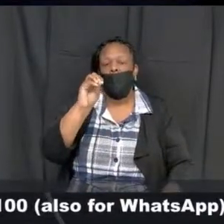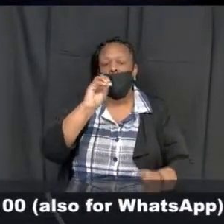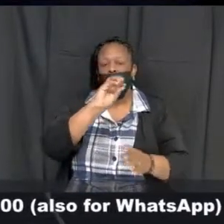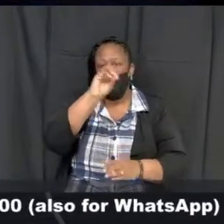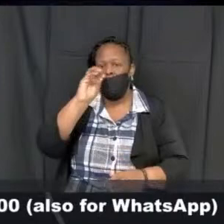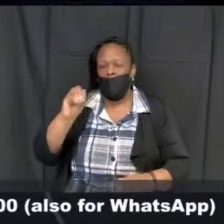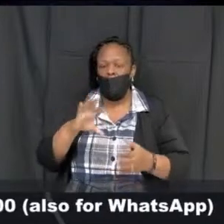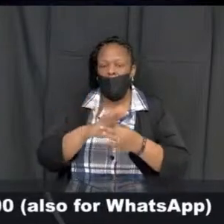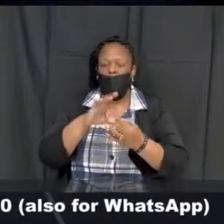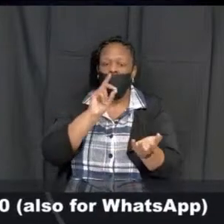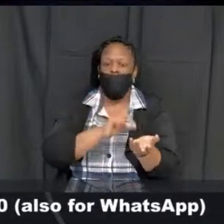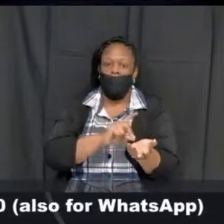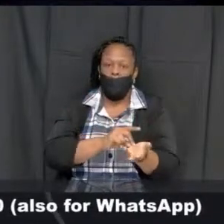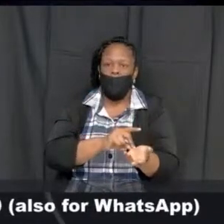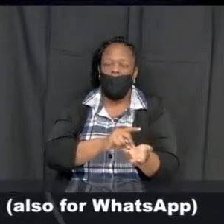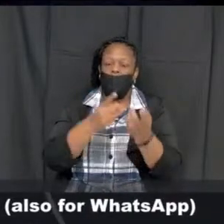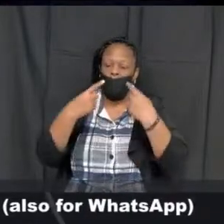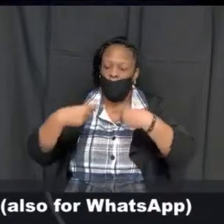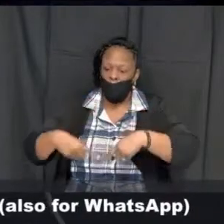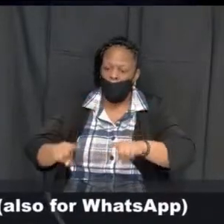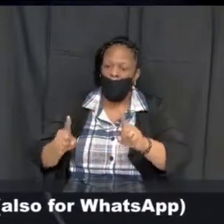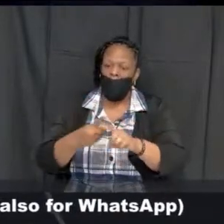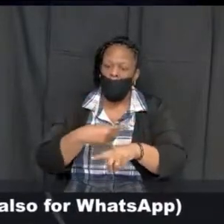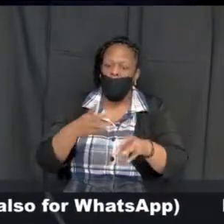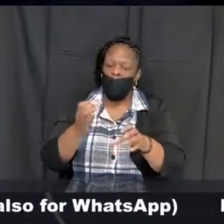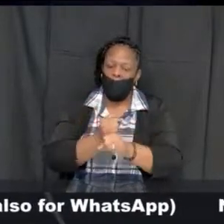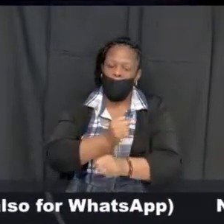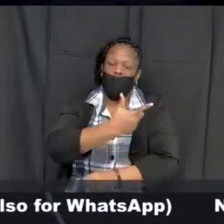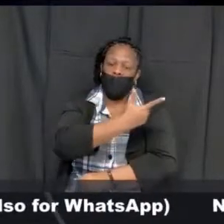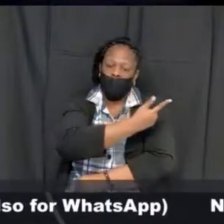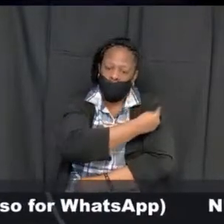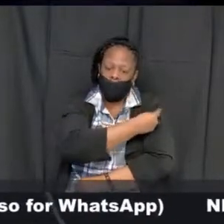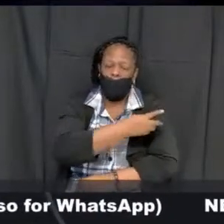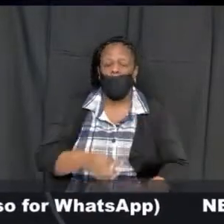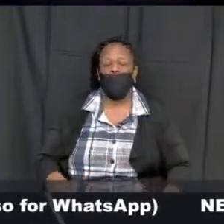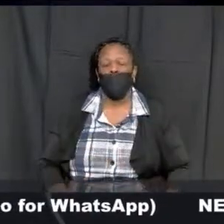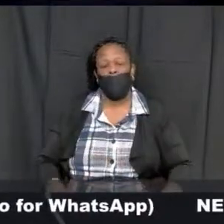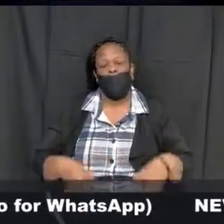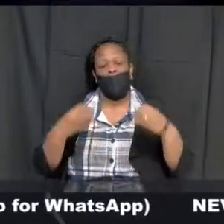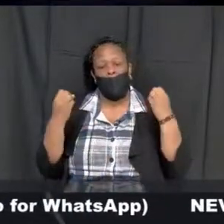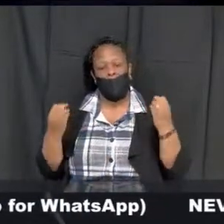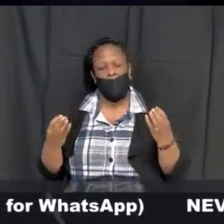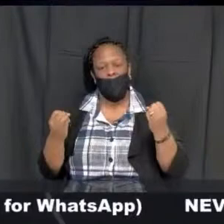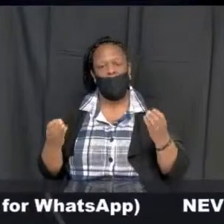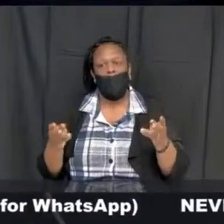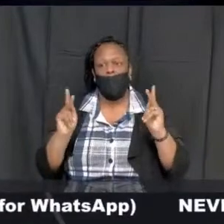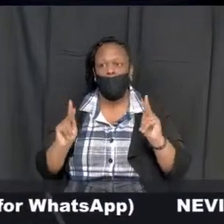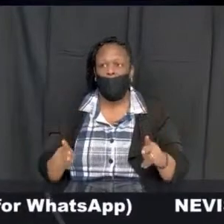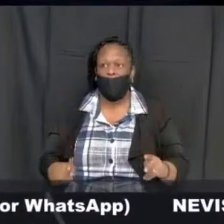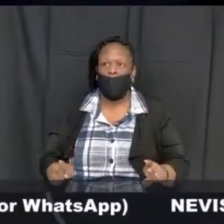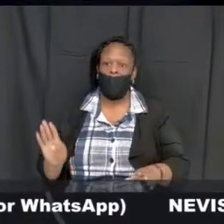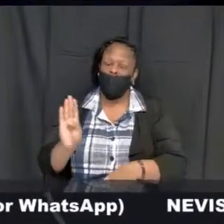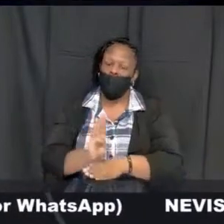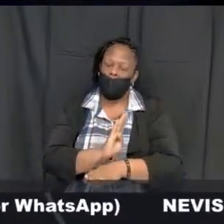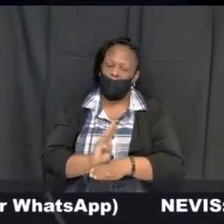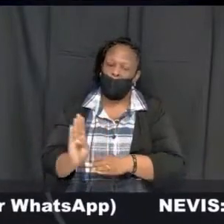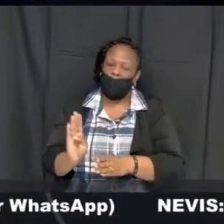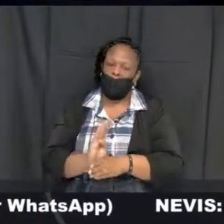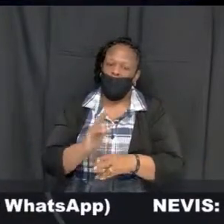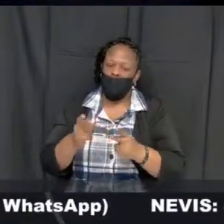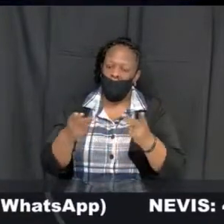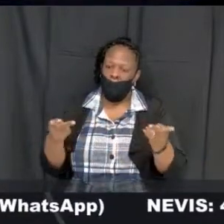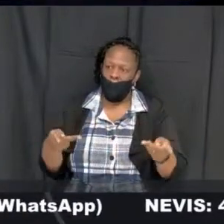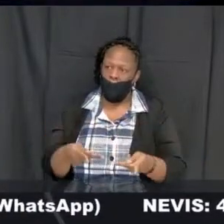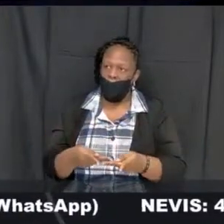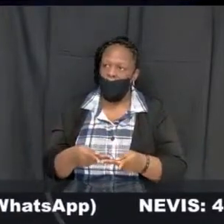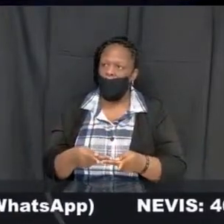the vaccine. You have seen that persons within the business sector, I mean, I was amazed today in a meeting I attended with